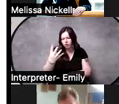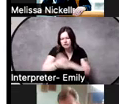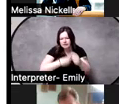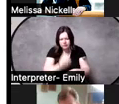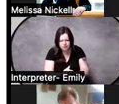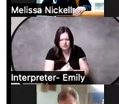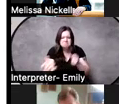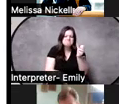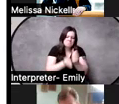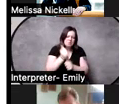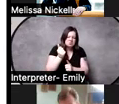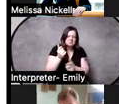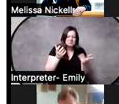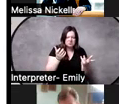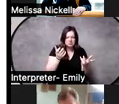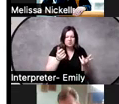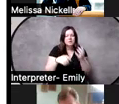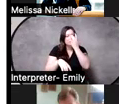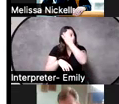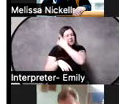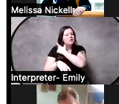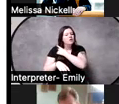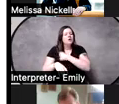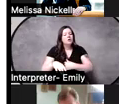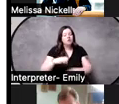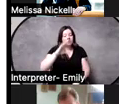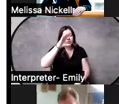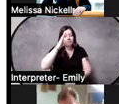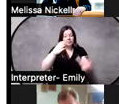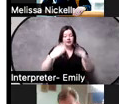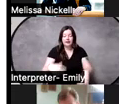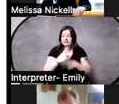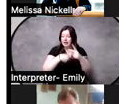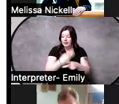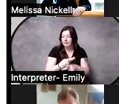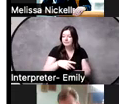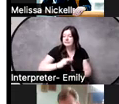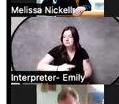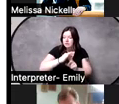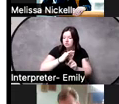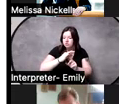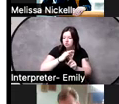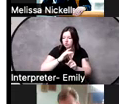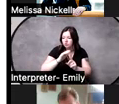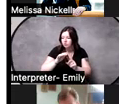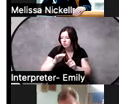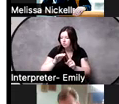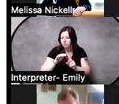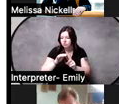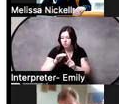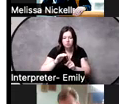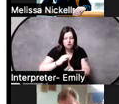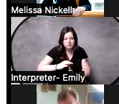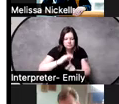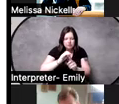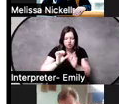sections. The next type are called special emphasis panels, or SEPs. And these can be one-time or recurring to review special